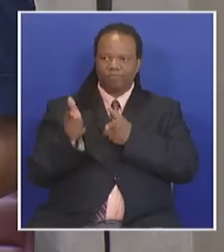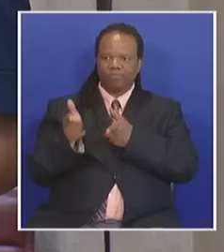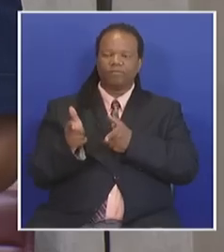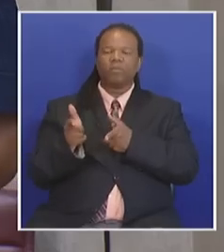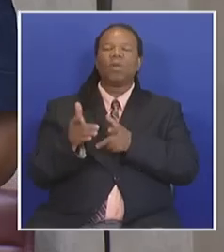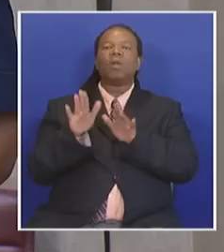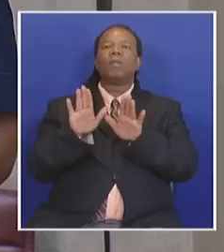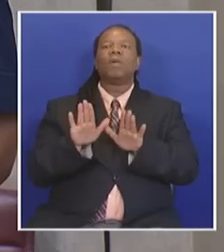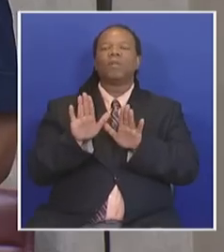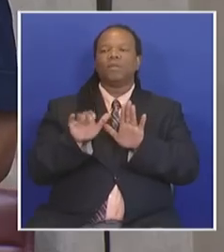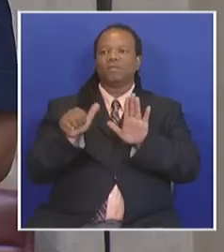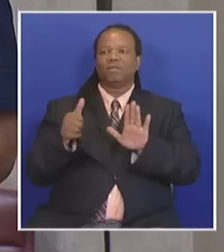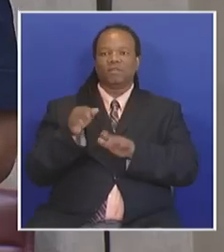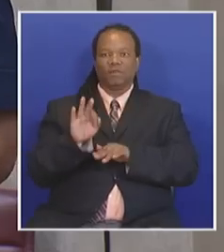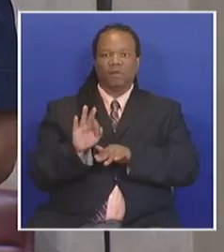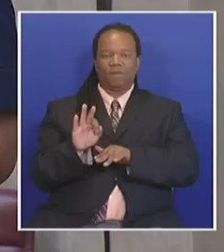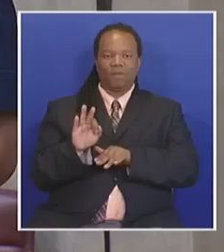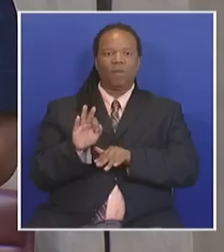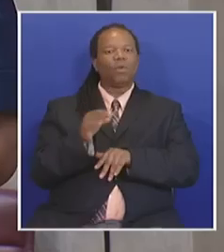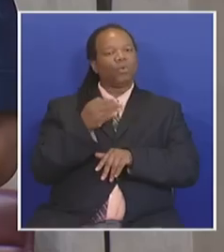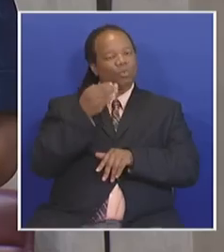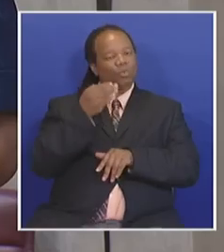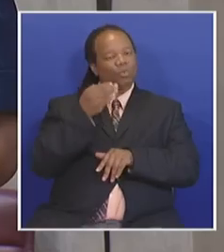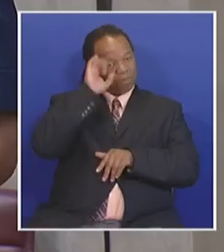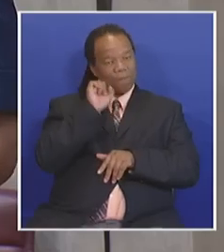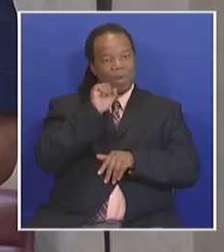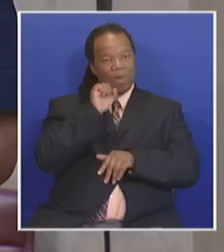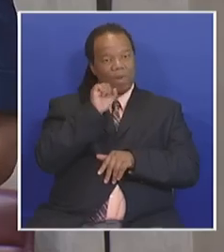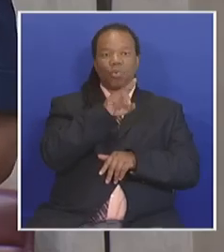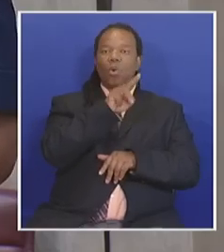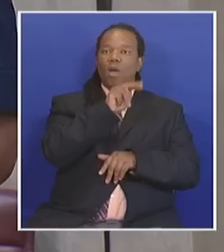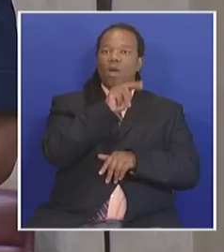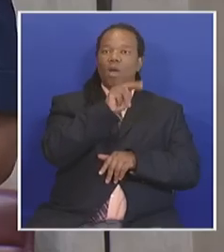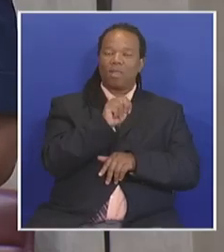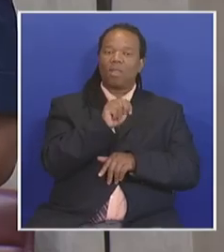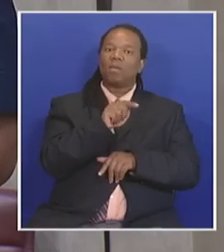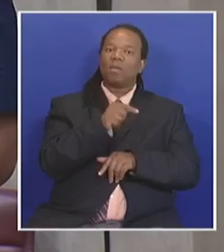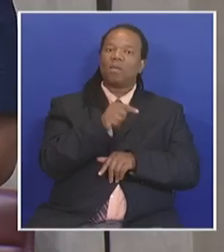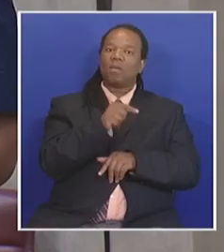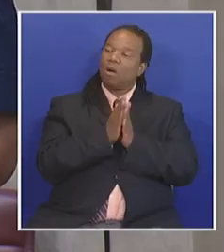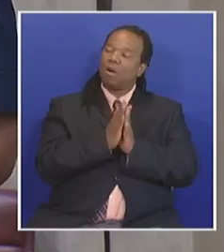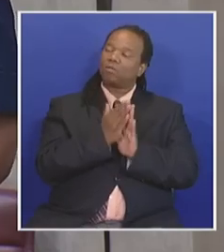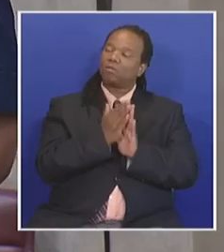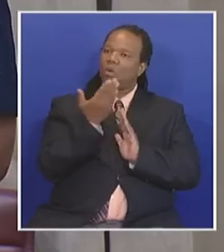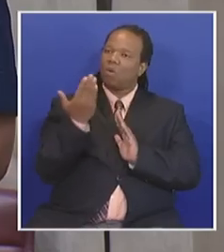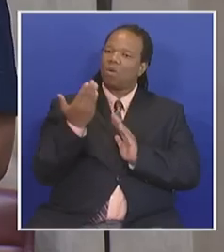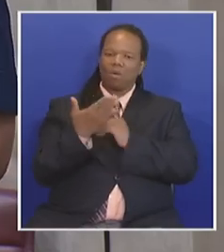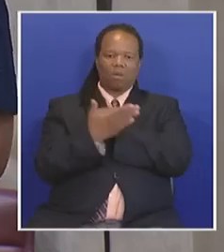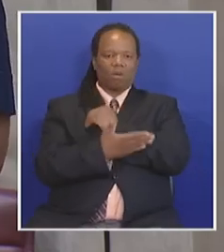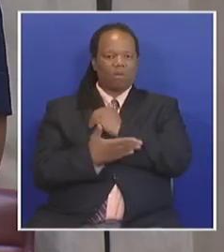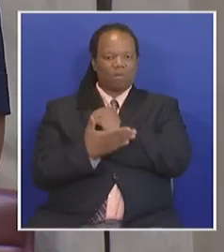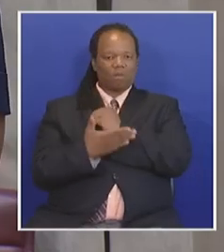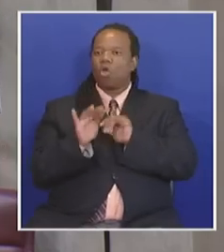mid-1963. United Nations, you will recall, Madam Chair, also called upon all states to cease forthwith the